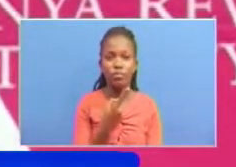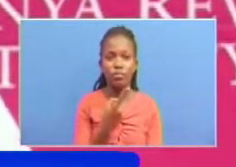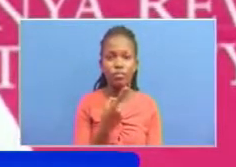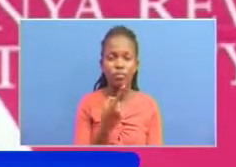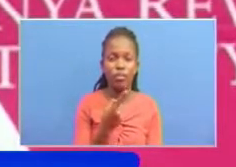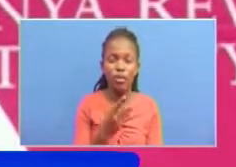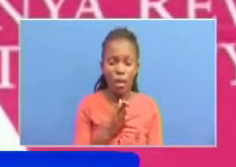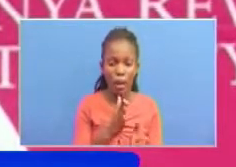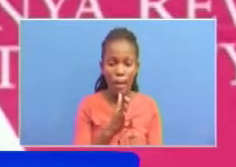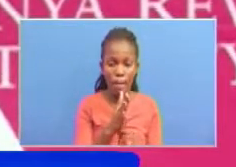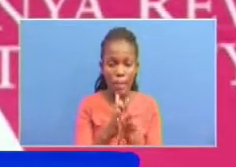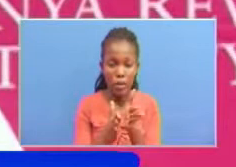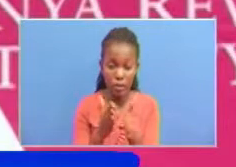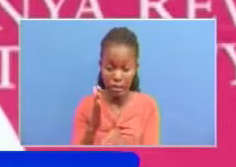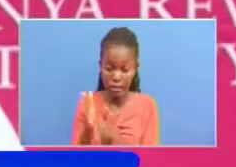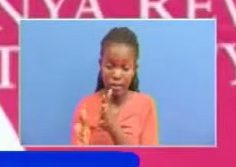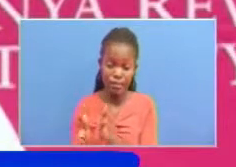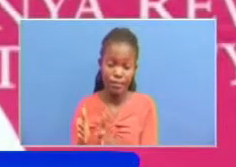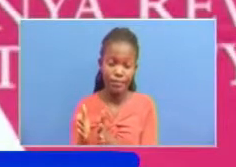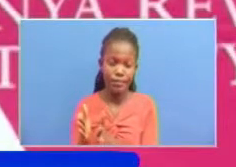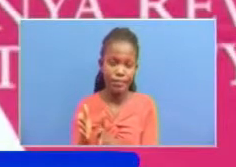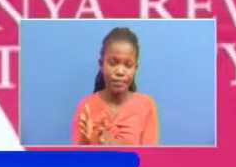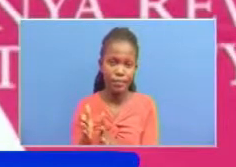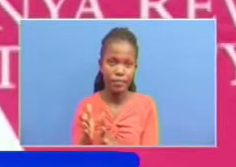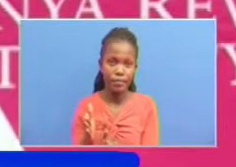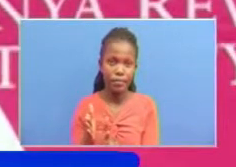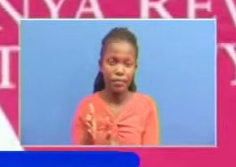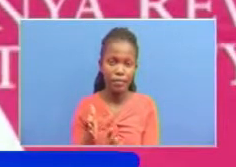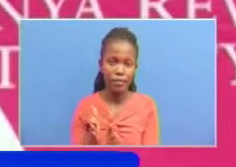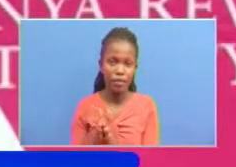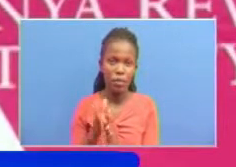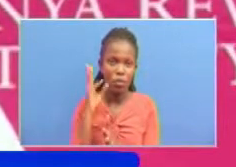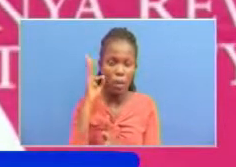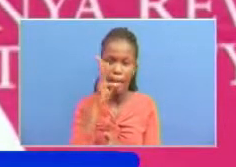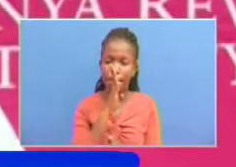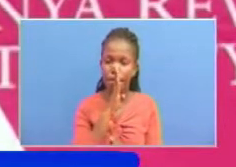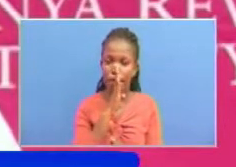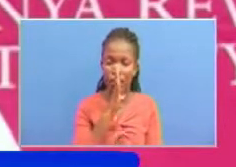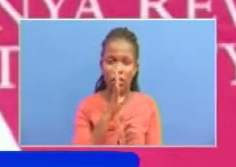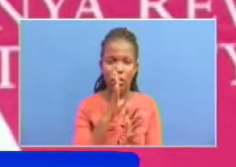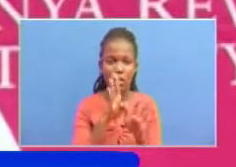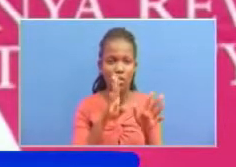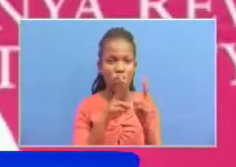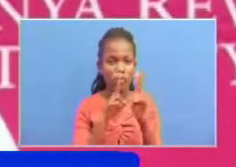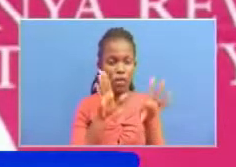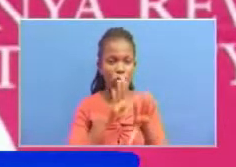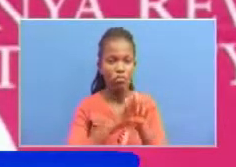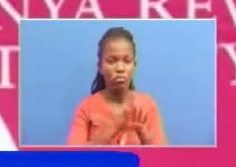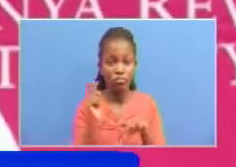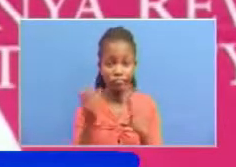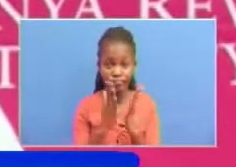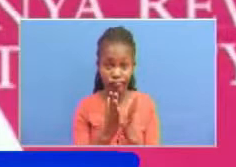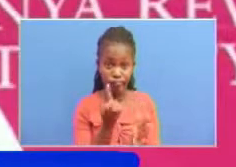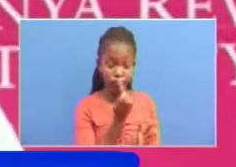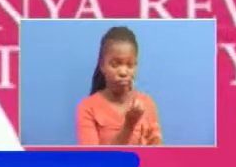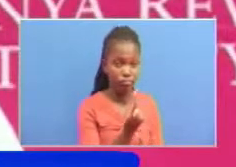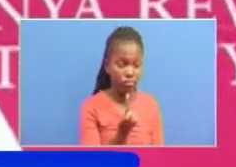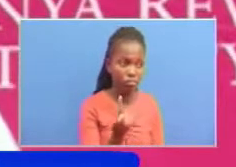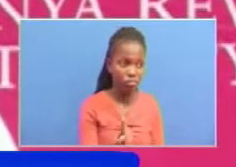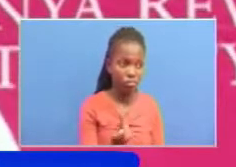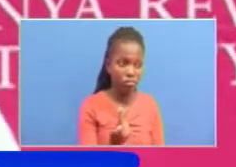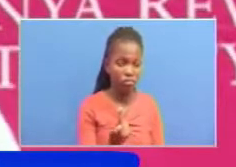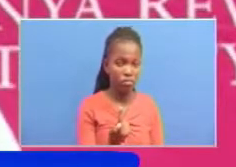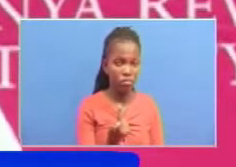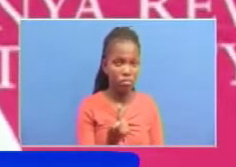The process will be very accountable. Every Kenyan will get the chance to